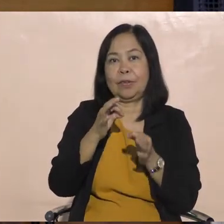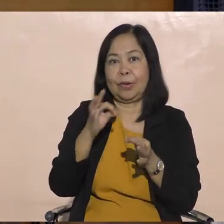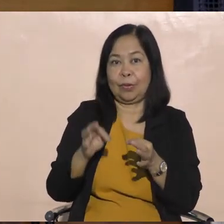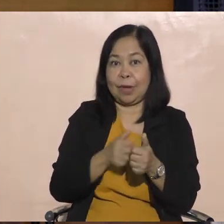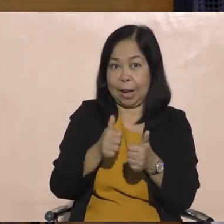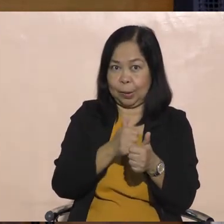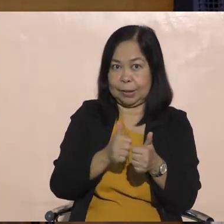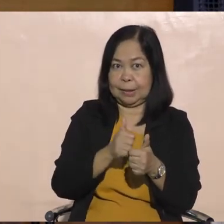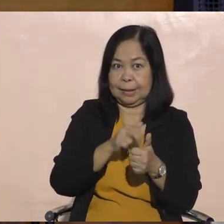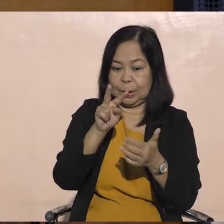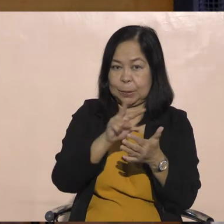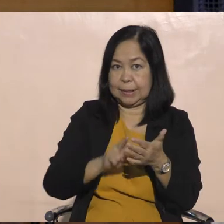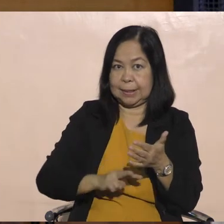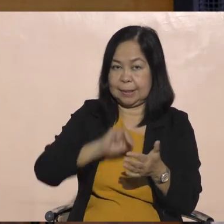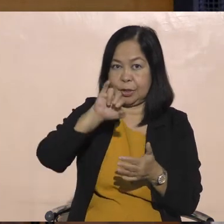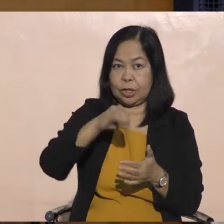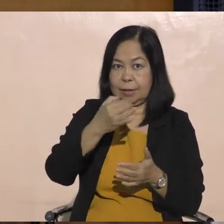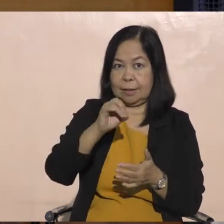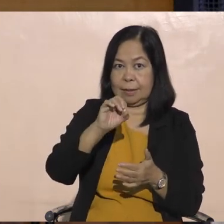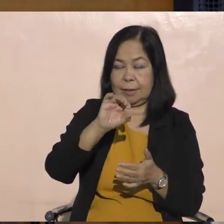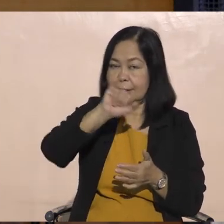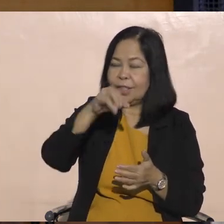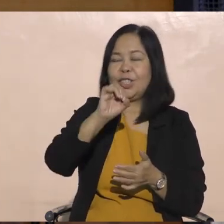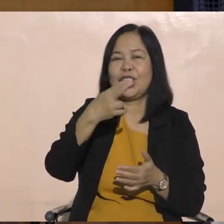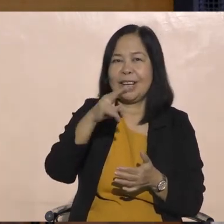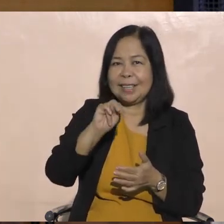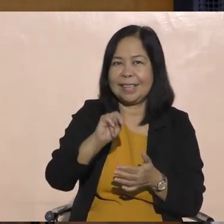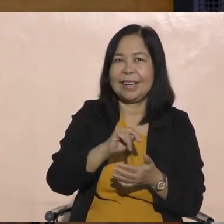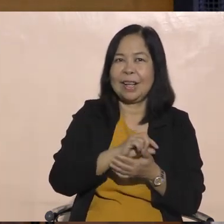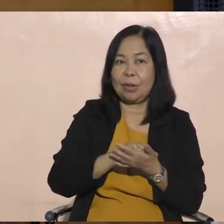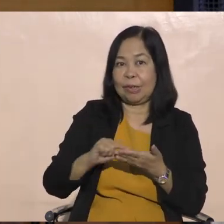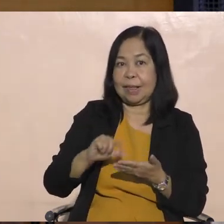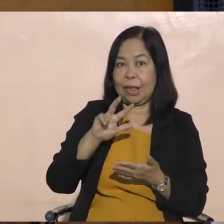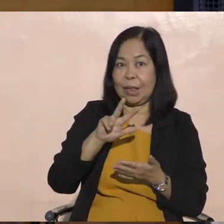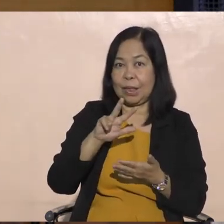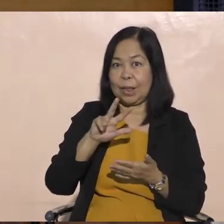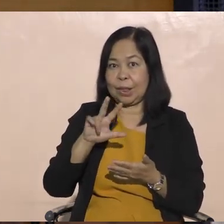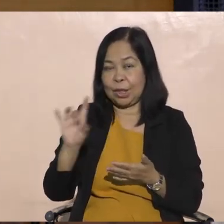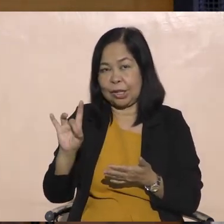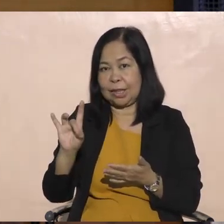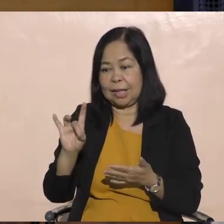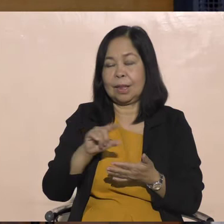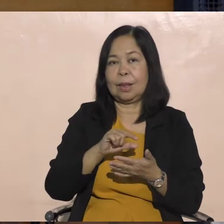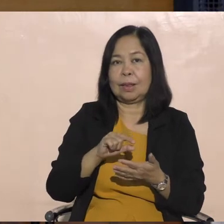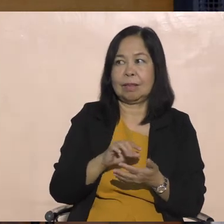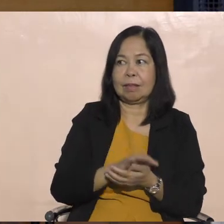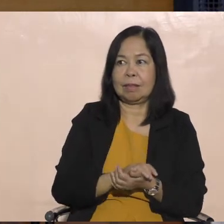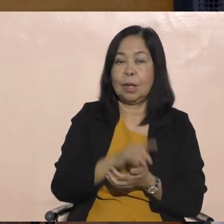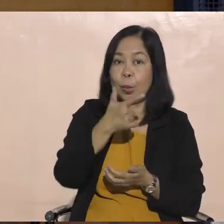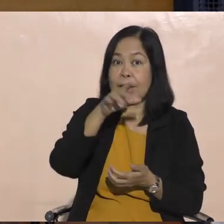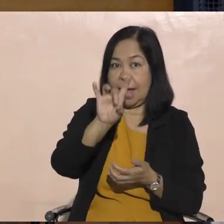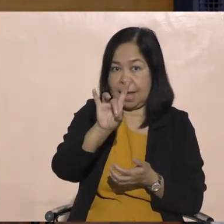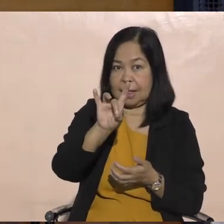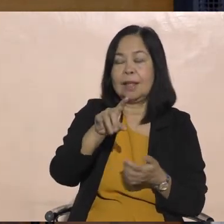if you followed the reading, mga kaigsunan, in verses 28 to 37, we will find a most dramatic scene